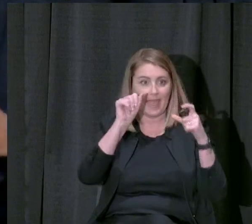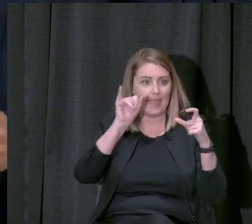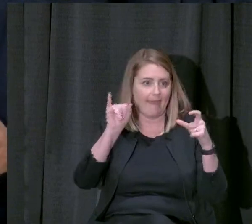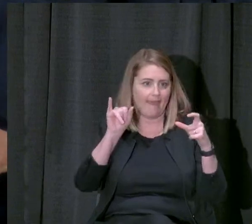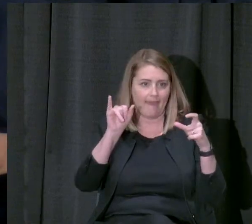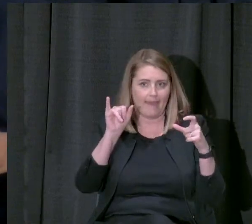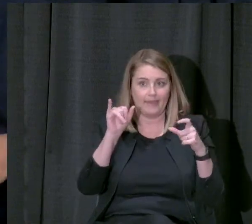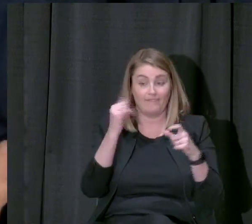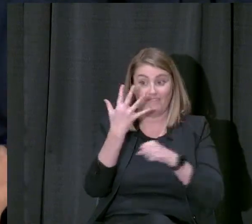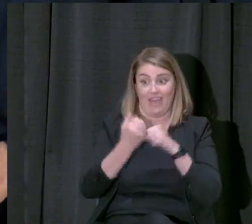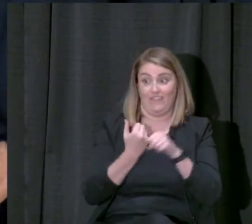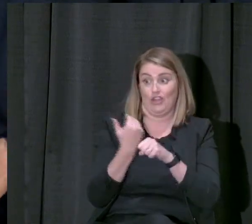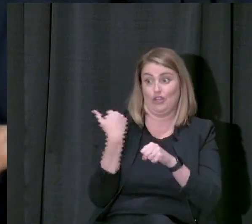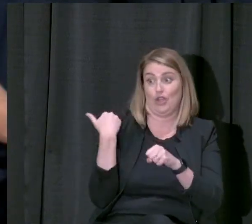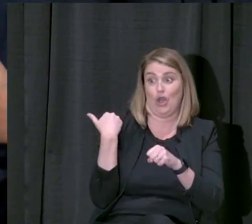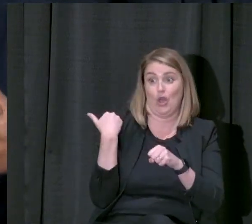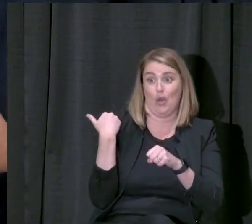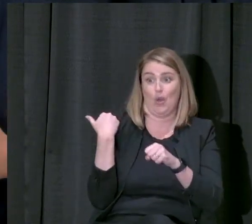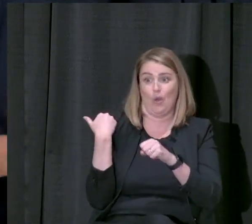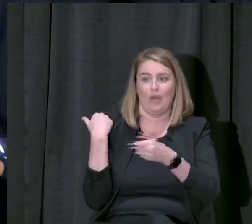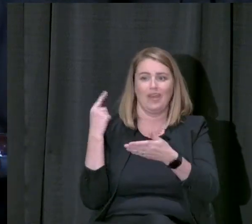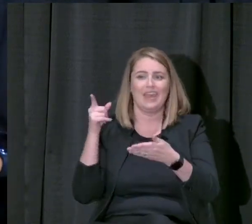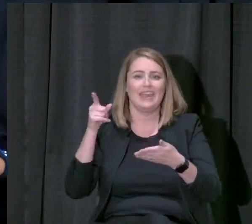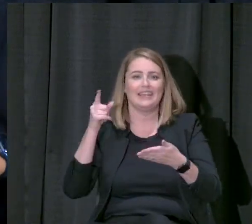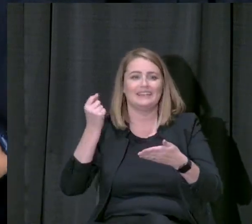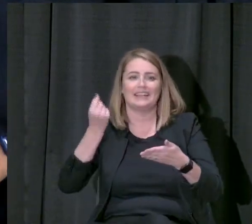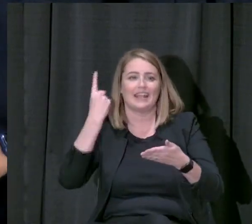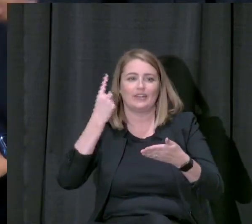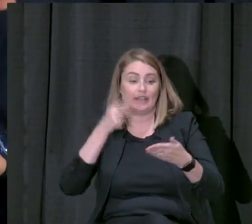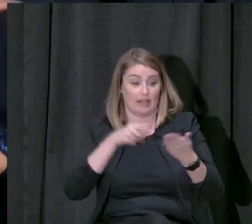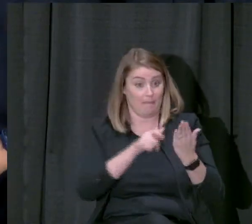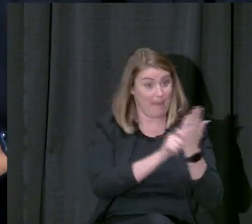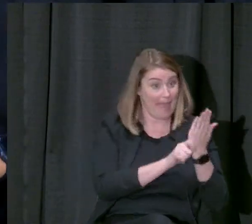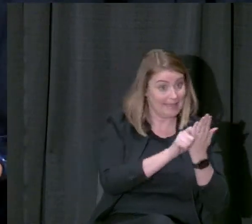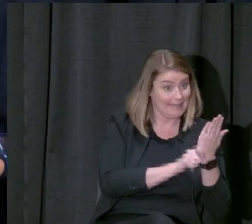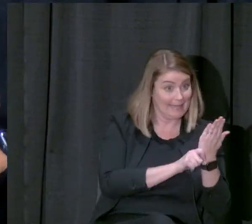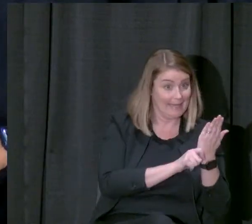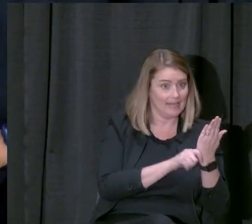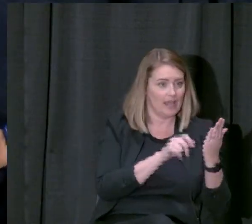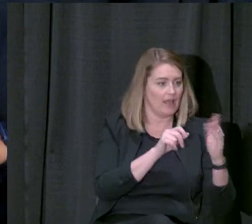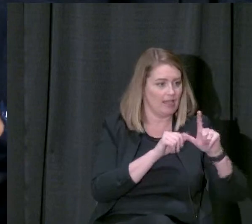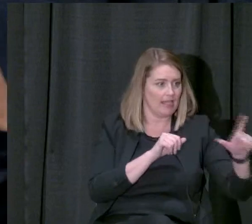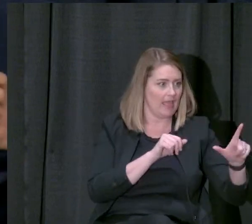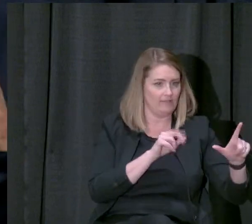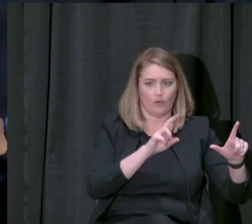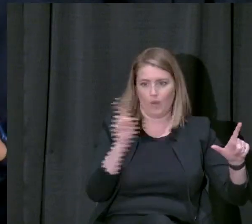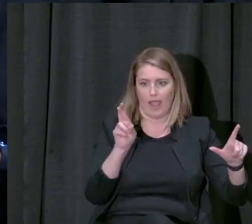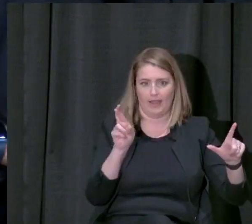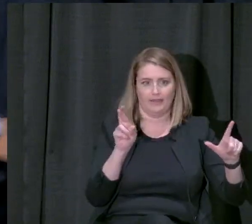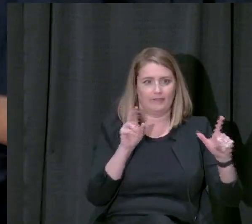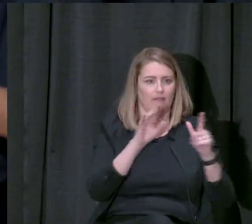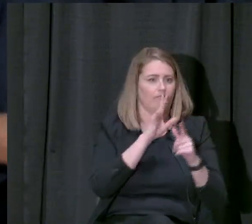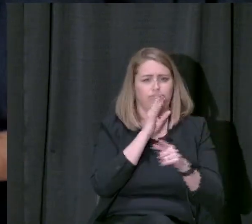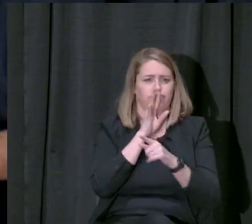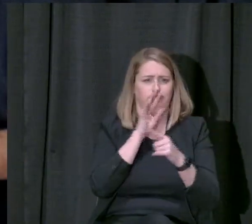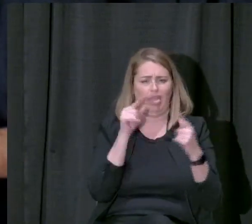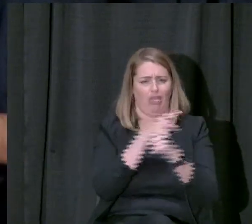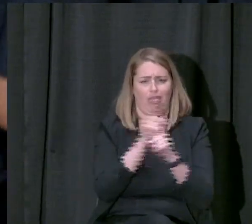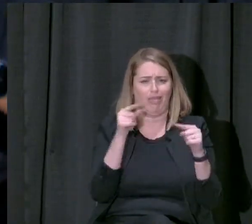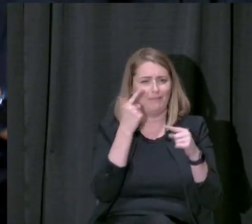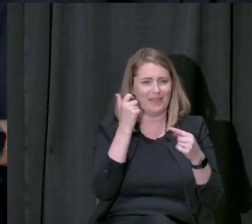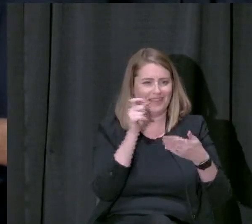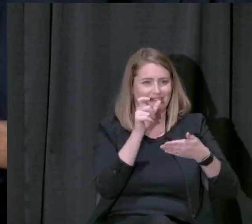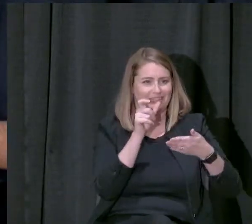like 5 years ago, it's not going to know that it's a magazine article. It's just going to read everything from left to right, and it's all gibberish, right? So what we've worked on